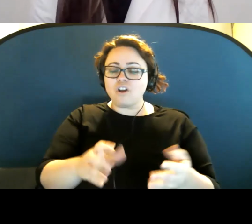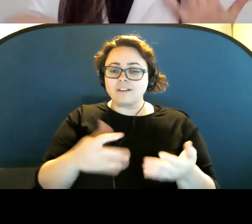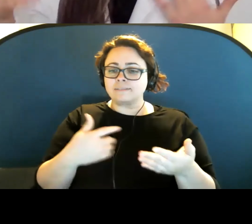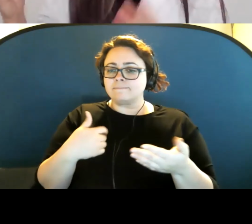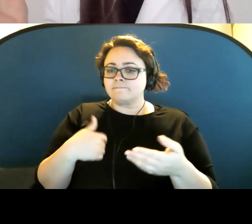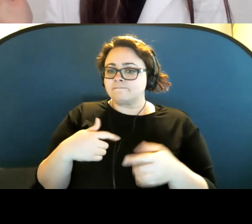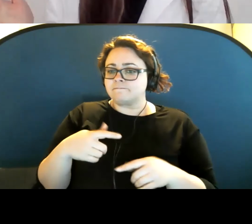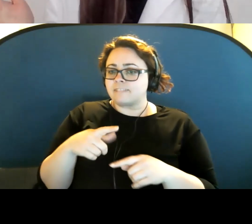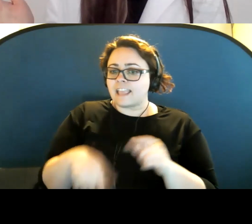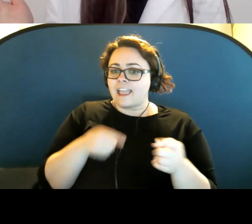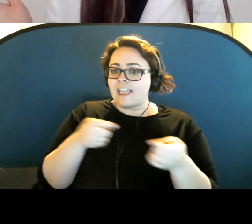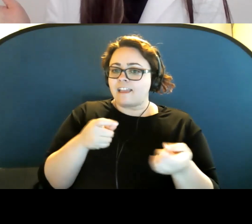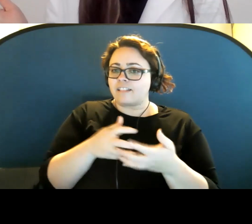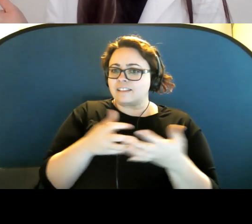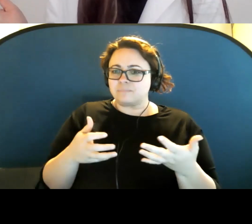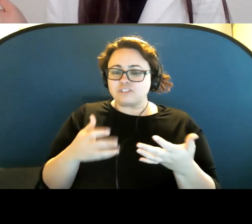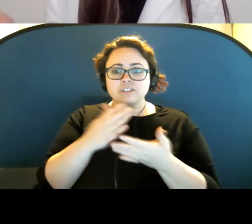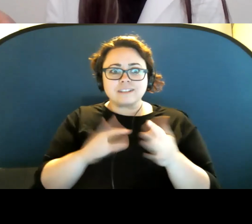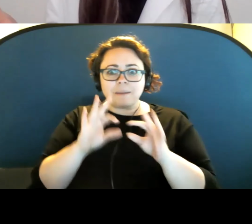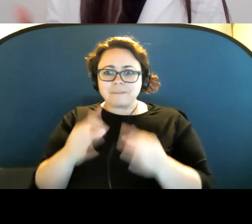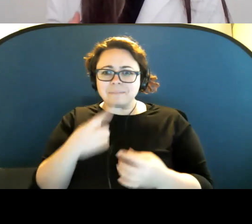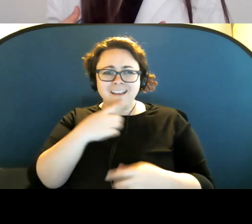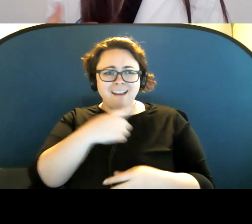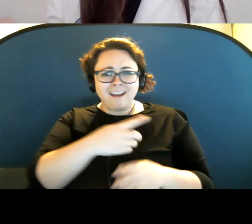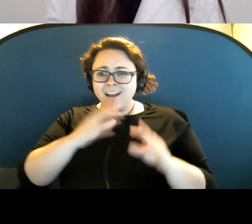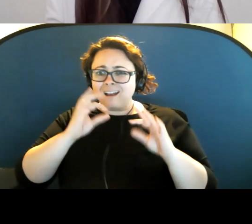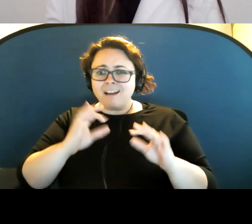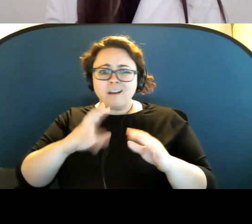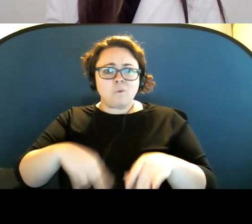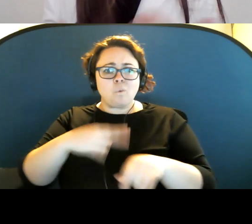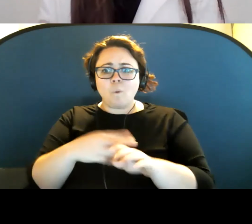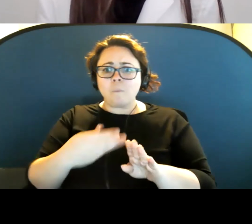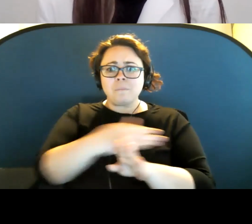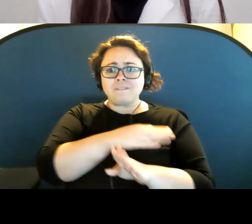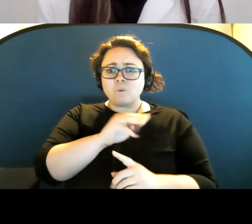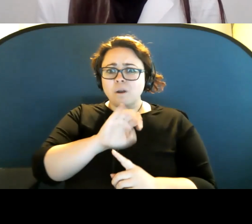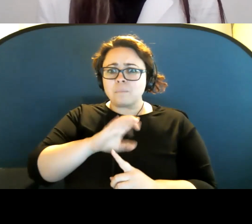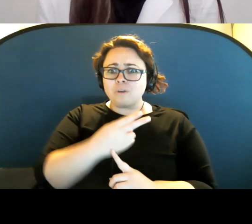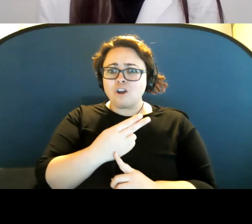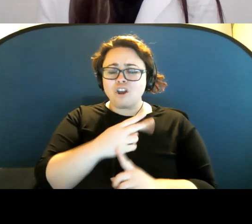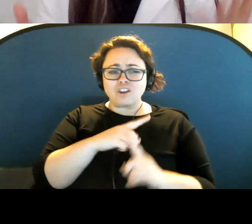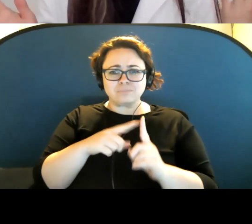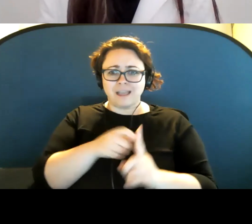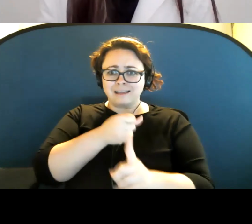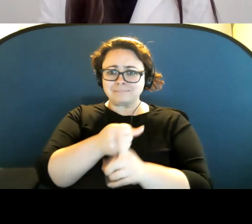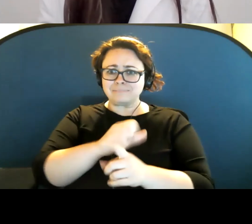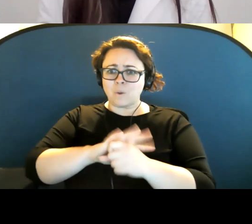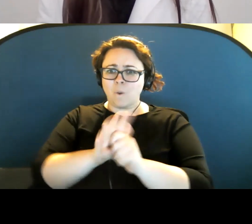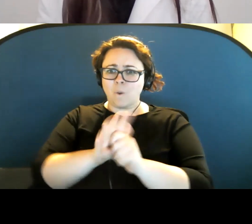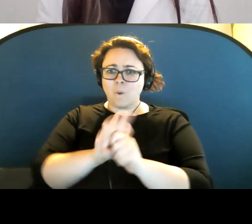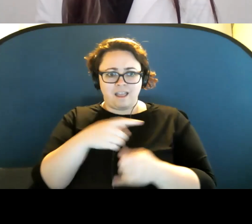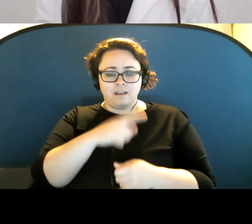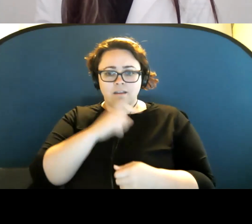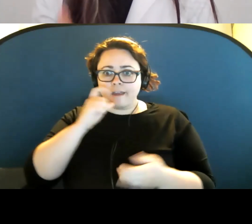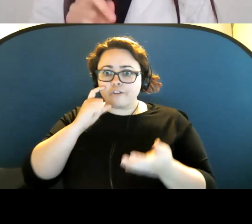in saying, she was perfectly normal before March, and now, she doesn't recognize her own home. That's a real